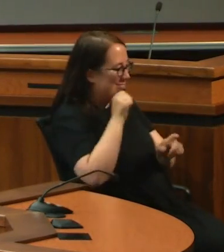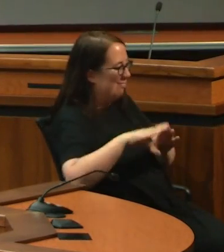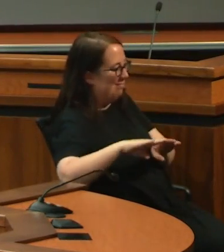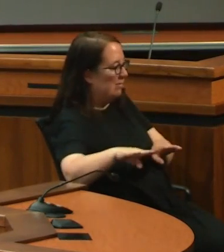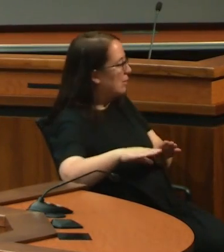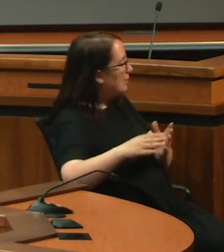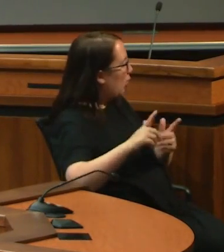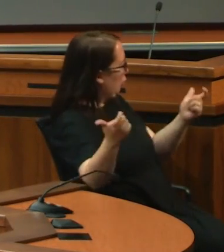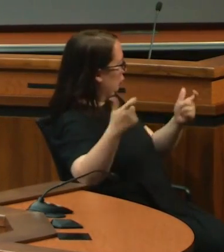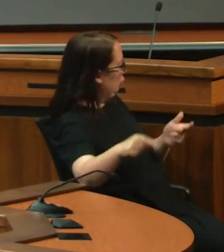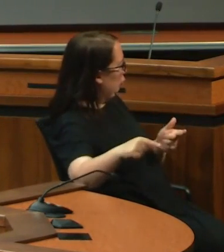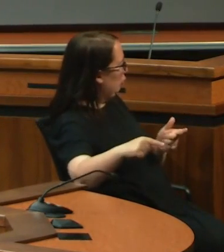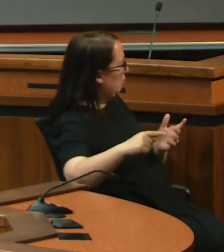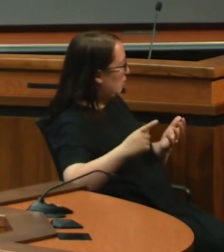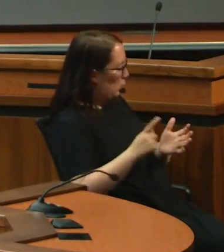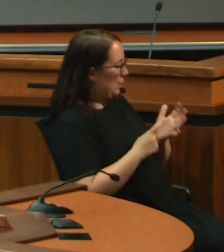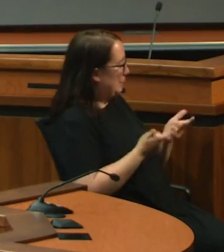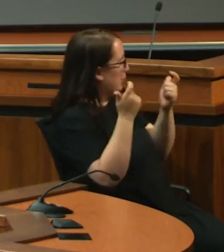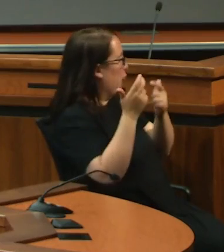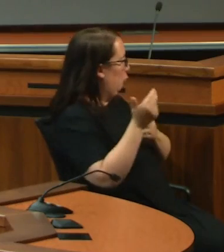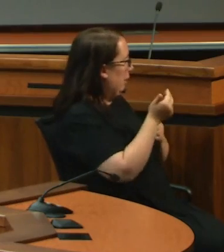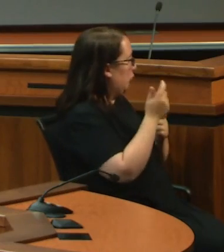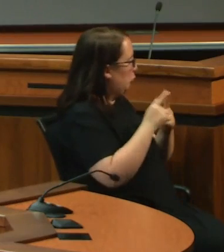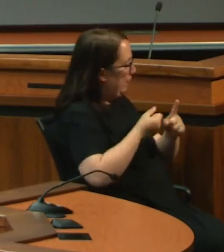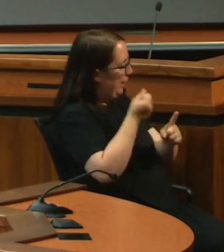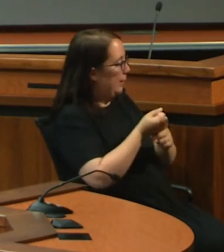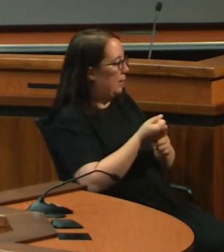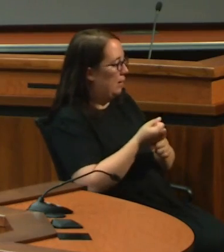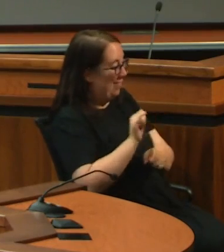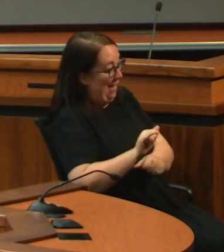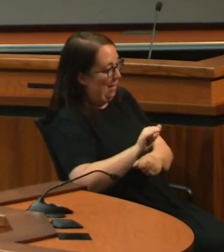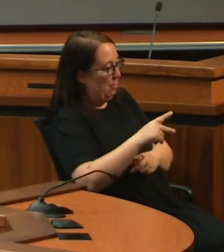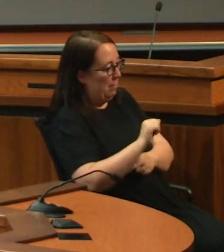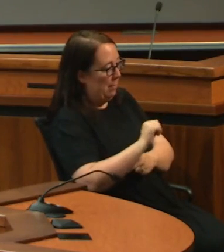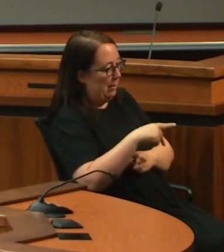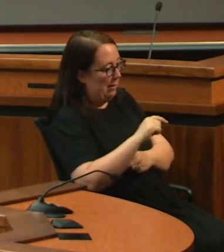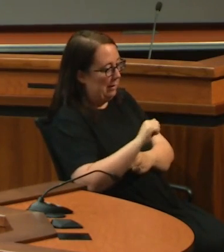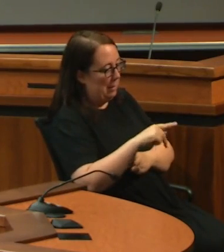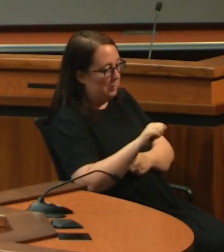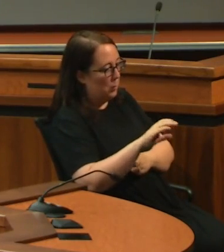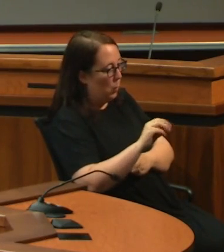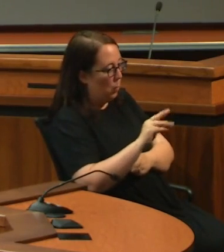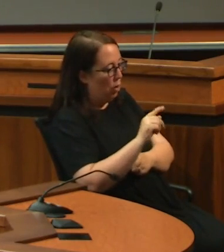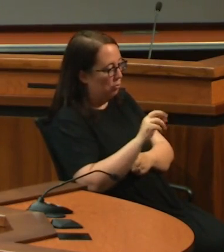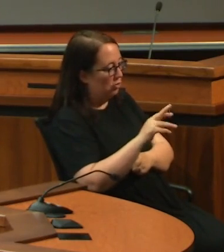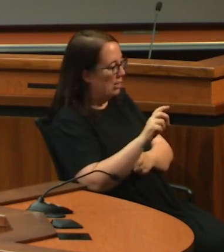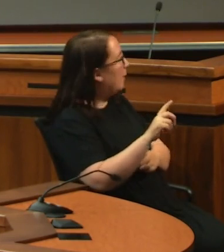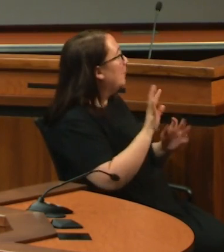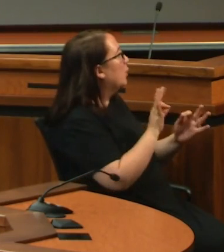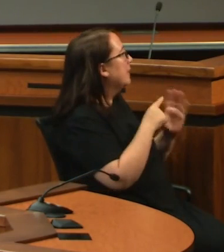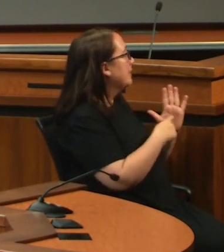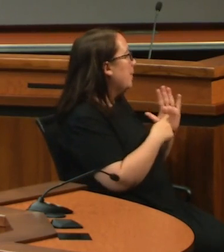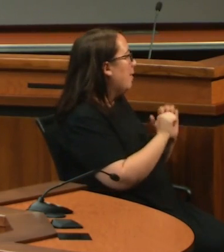takes a larger tropical event to impact a watershed of that size. Okay. Agnes was really a textbook example